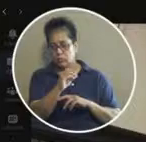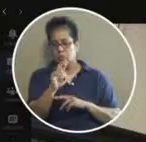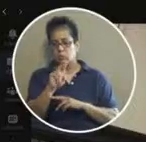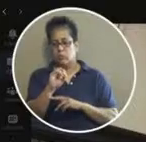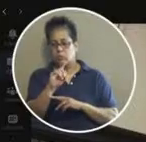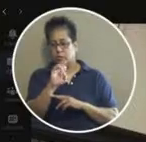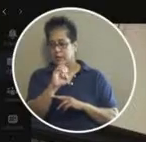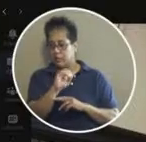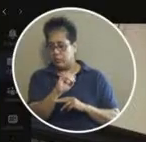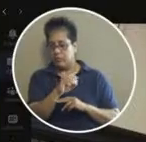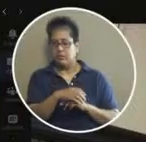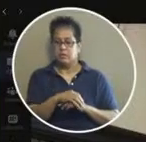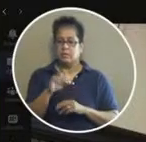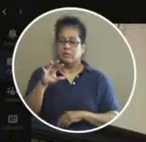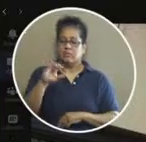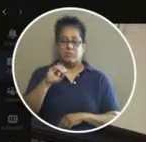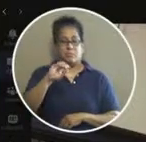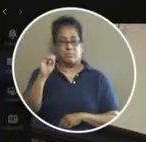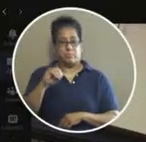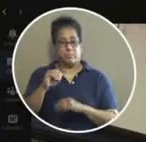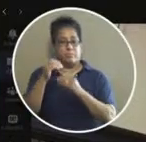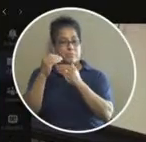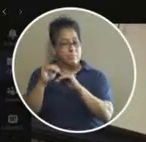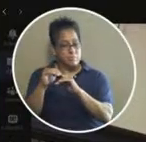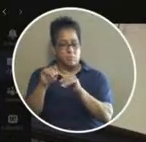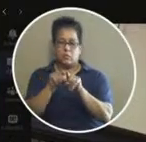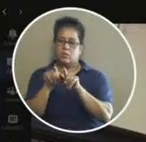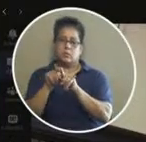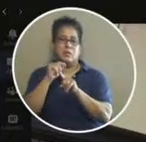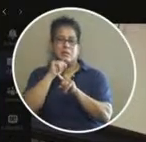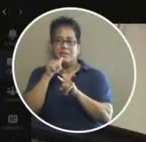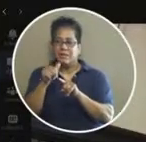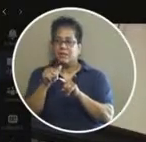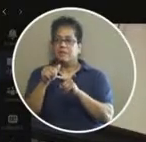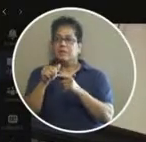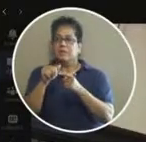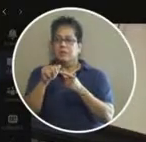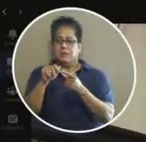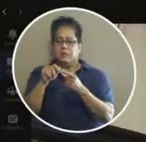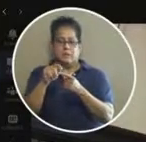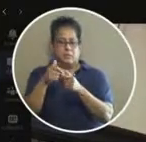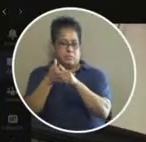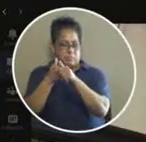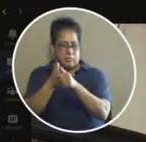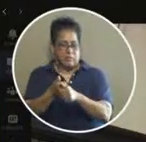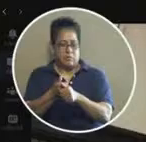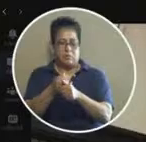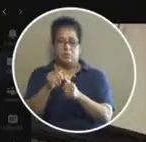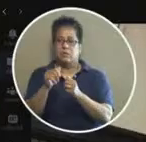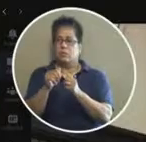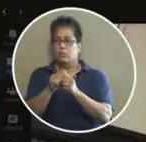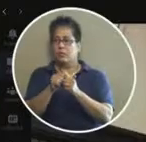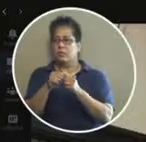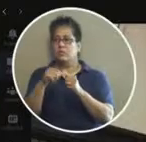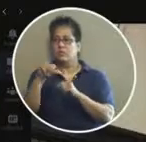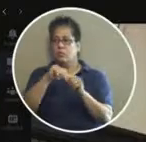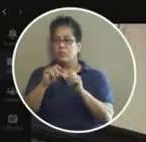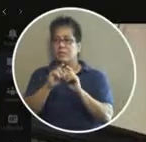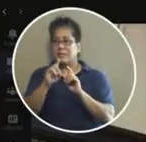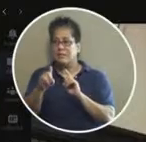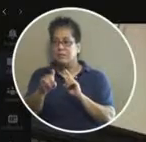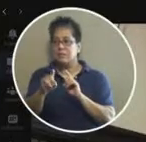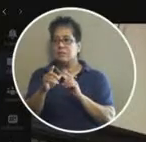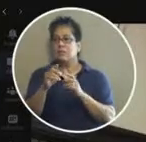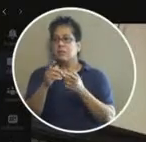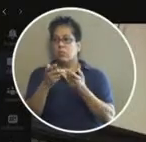rodeos. The 50% occupancy limit does not apply to the following establishments that occupy with 6 feet of social distancing.